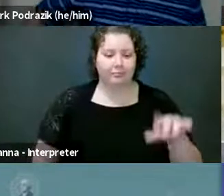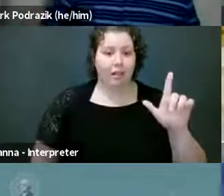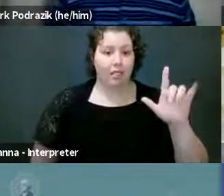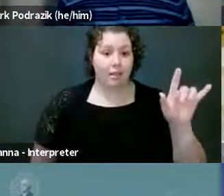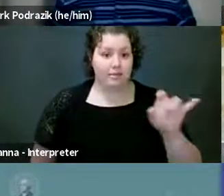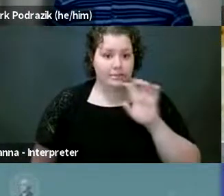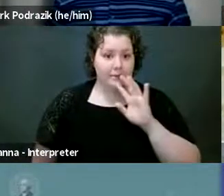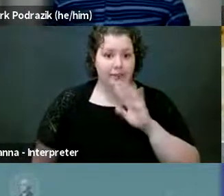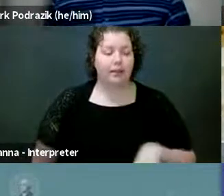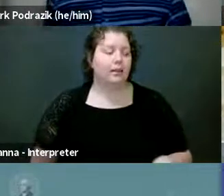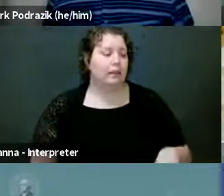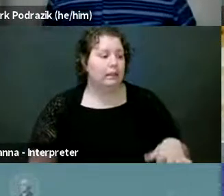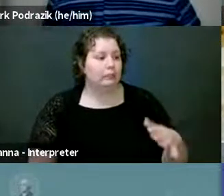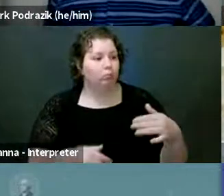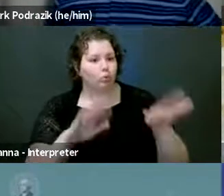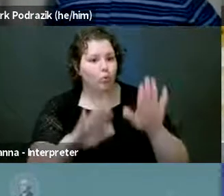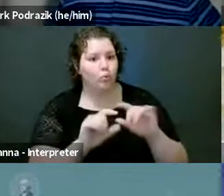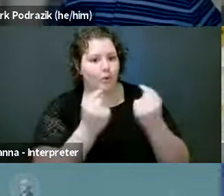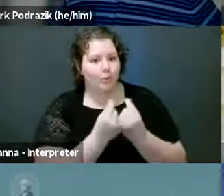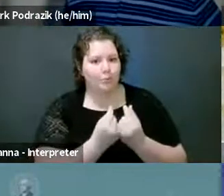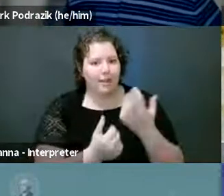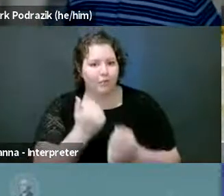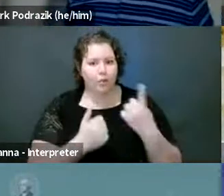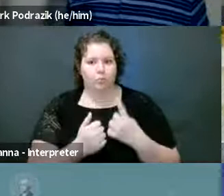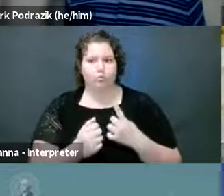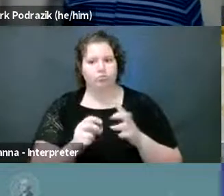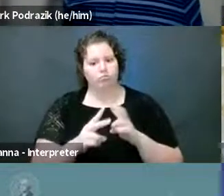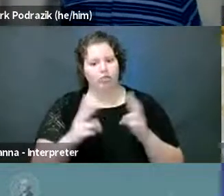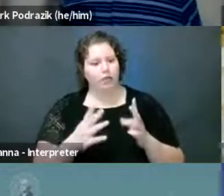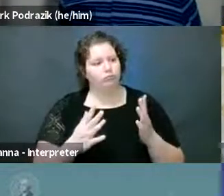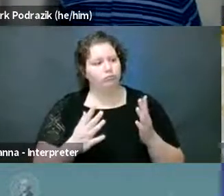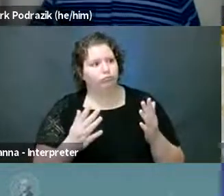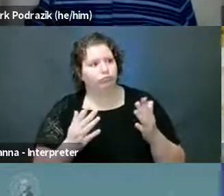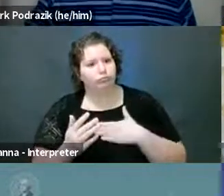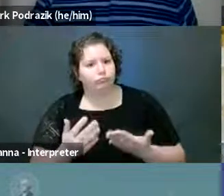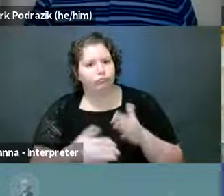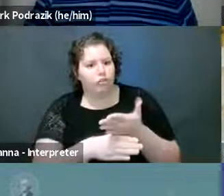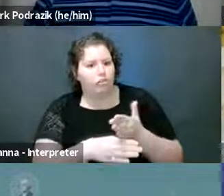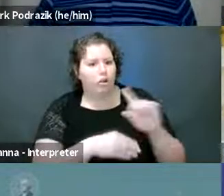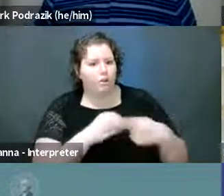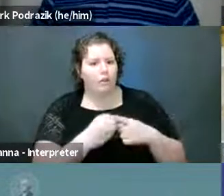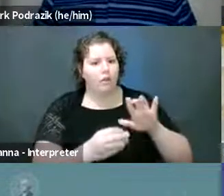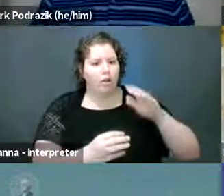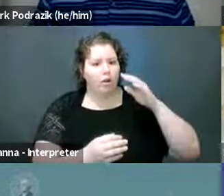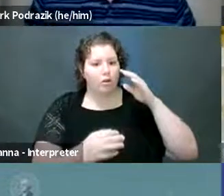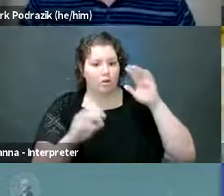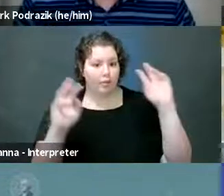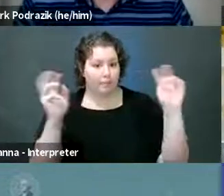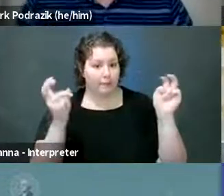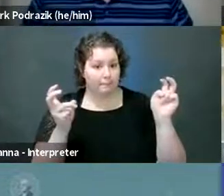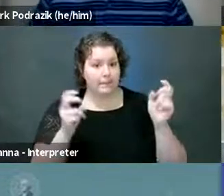about what they thought about the themes they heard about. There was a little bit